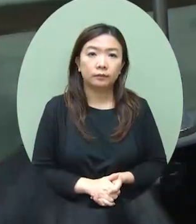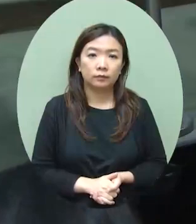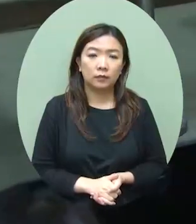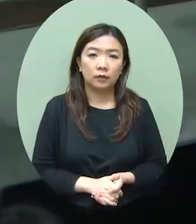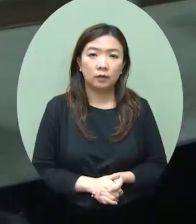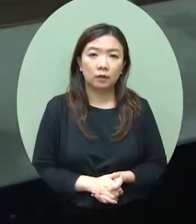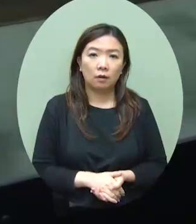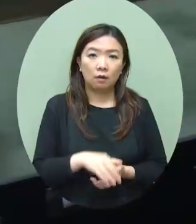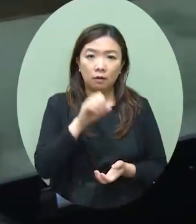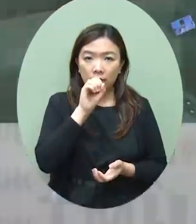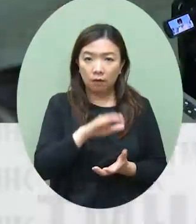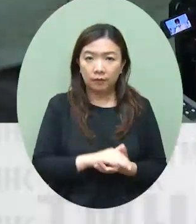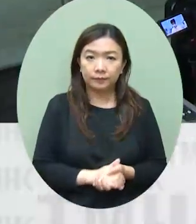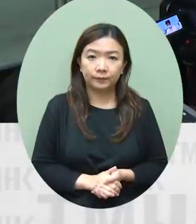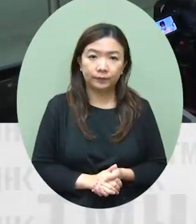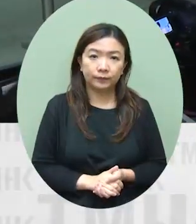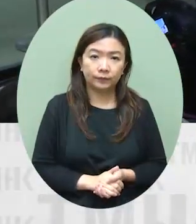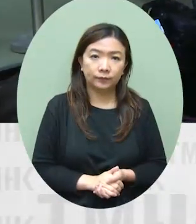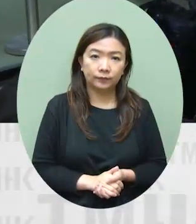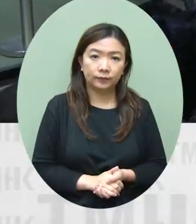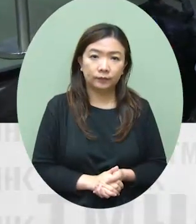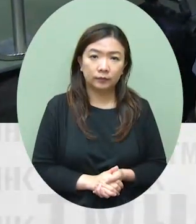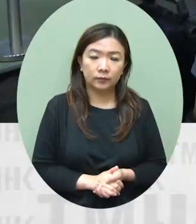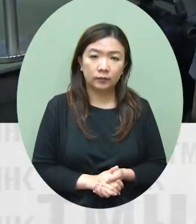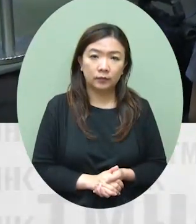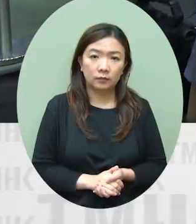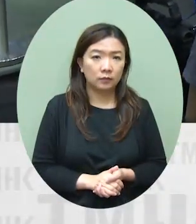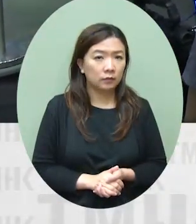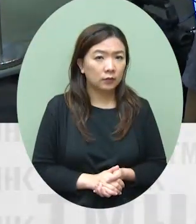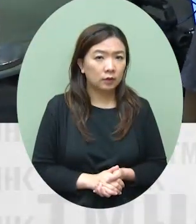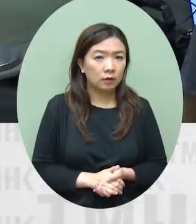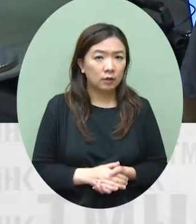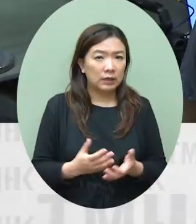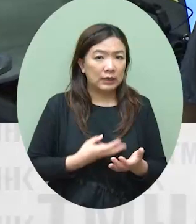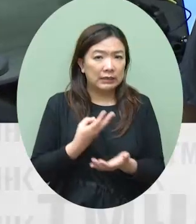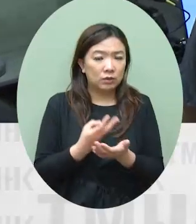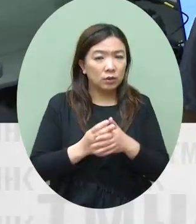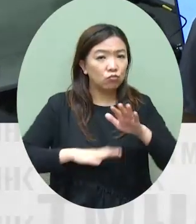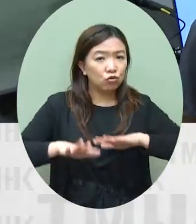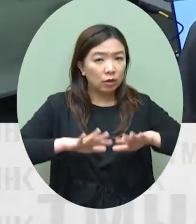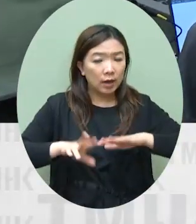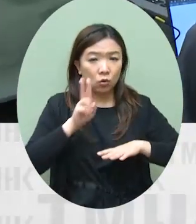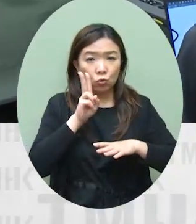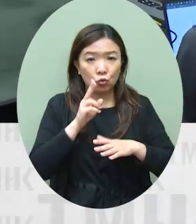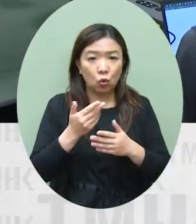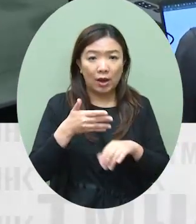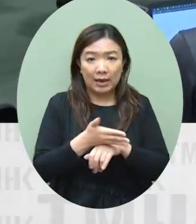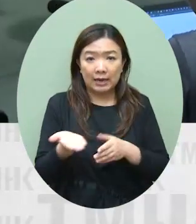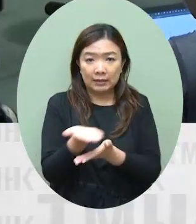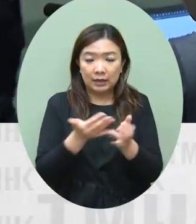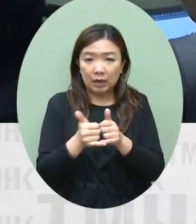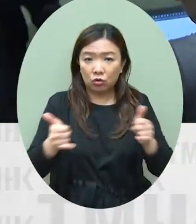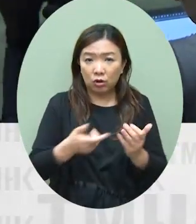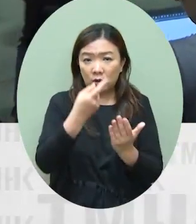or social distancing? And will you consider further lowering the flight ban threshold or easing the social